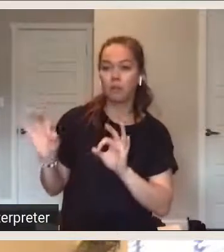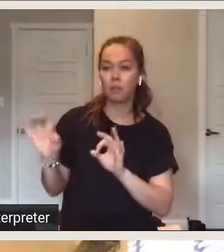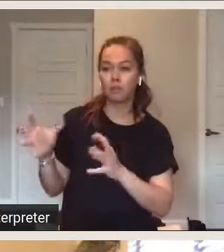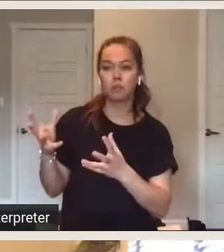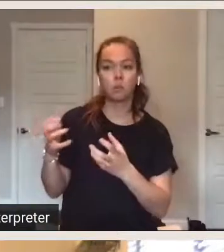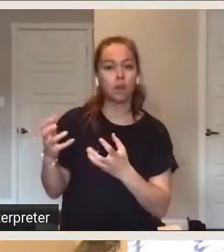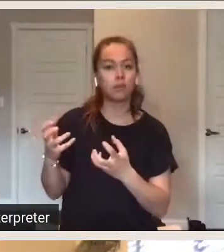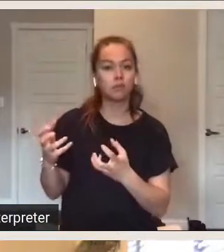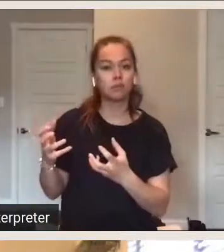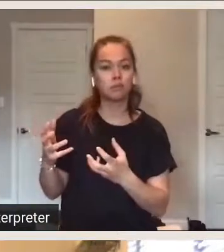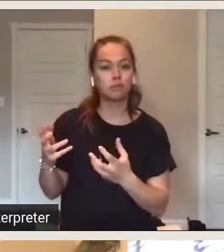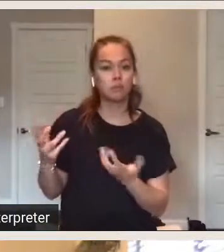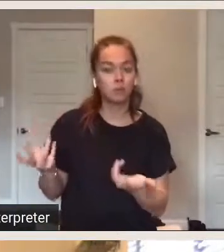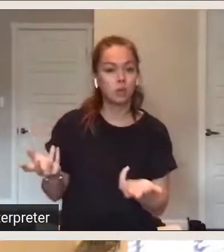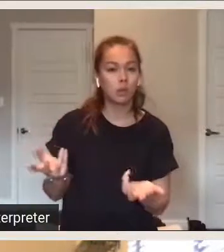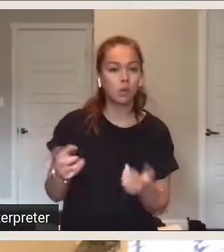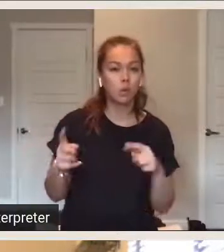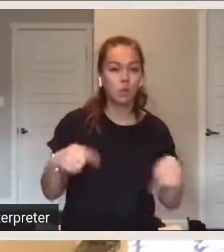was.